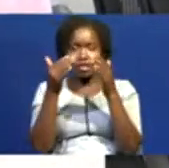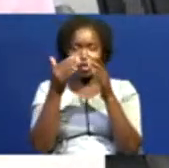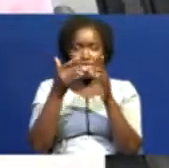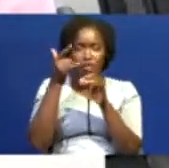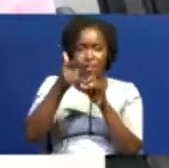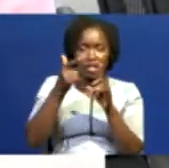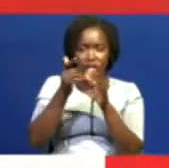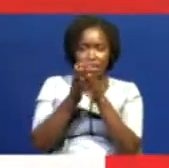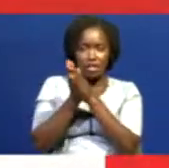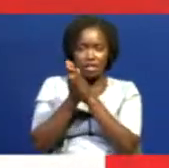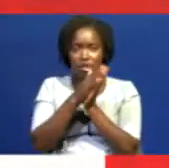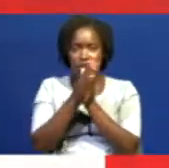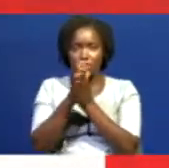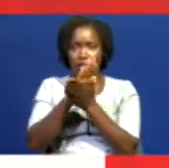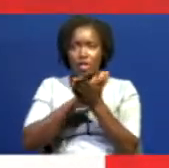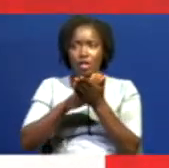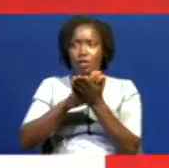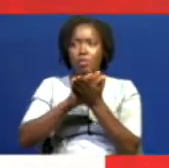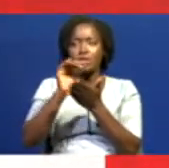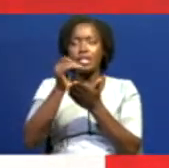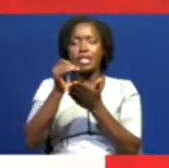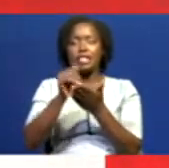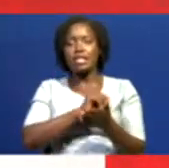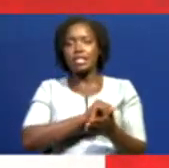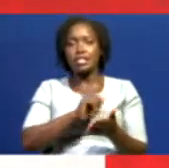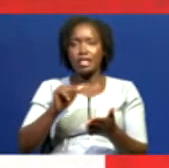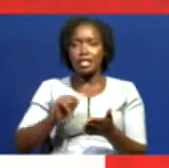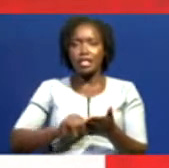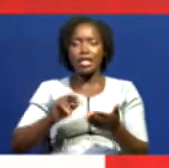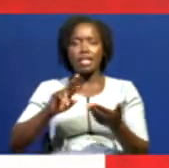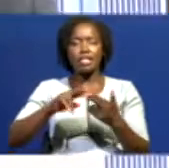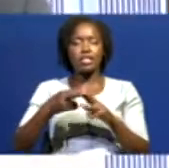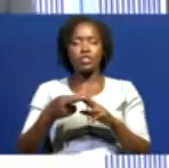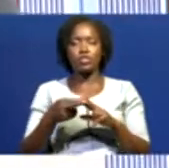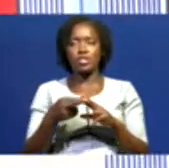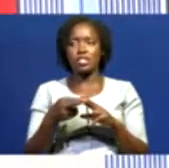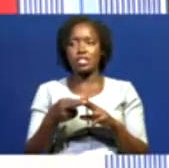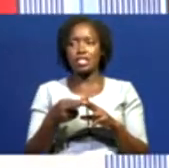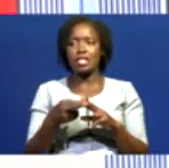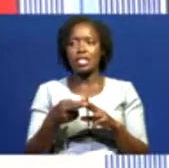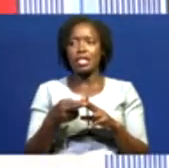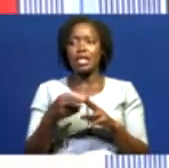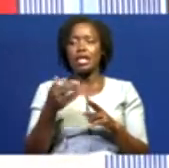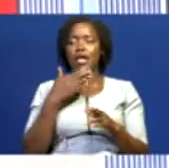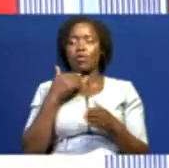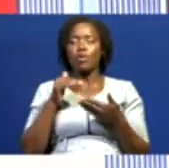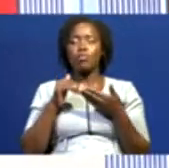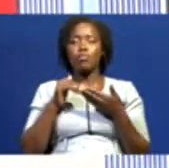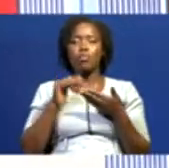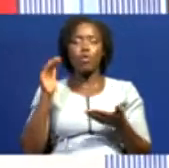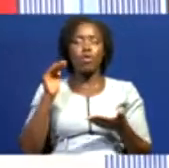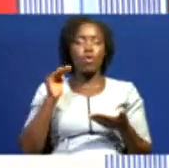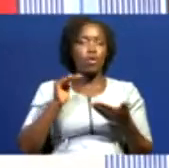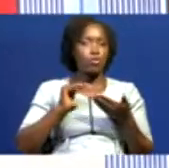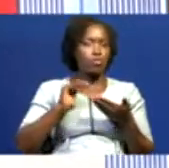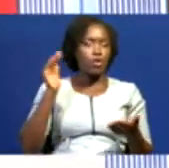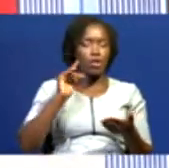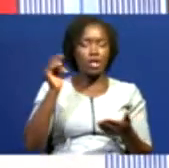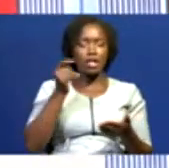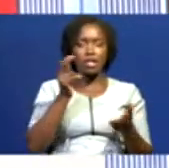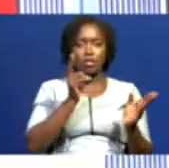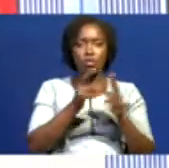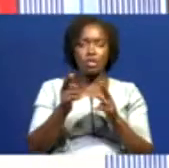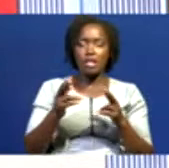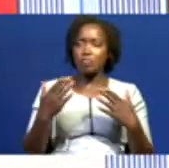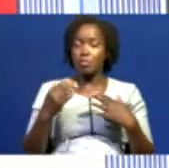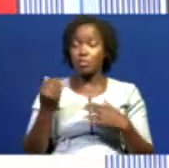telling stories based on the Kenya-China bilateral relations. I want more and more Kenya ordinary people to